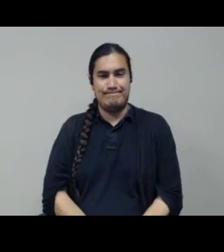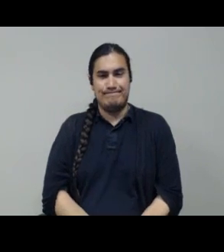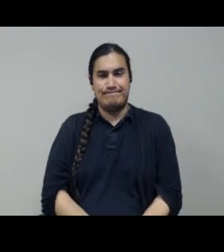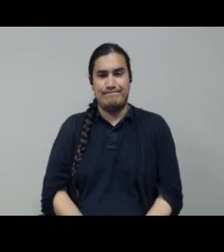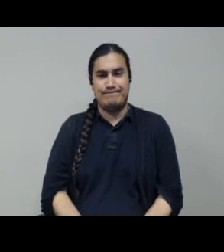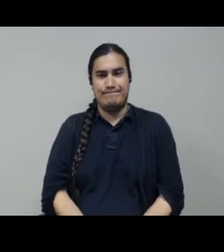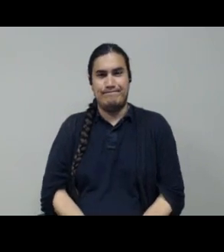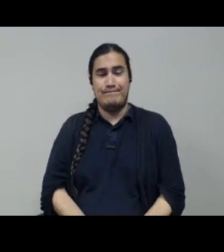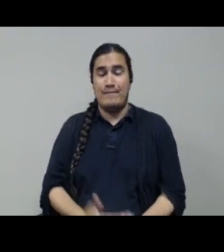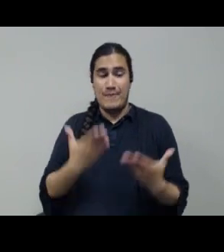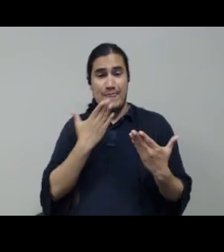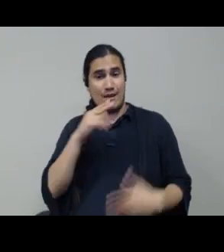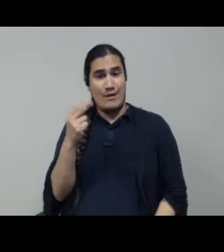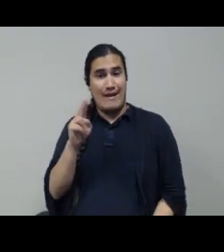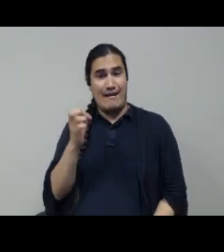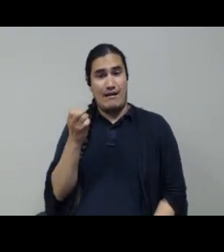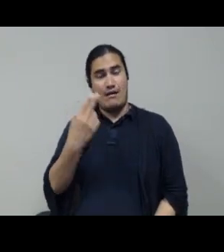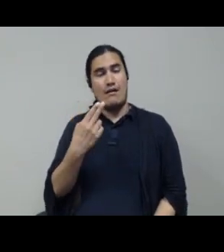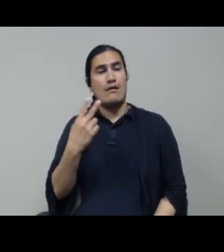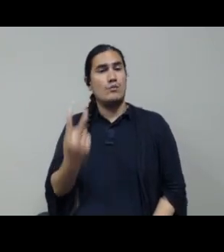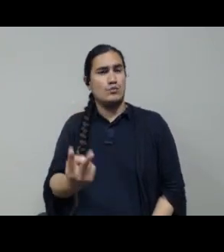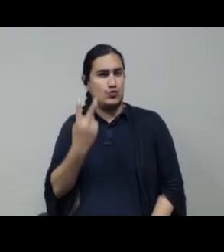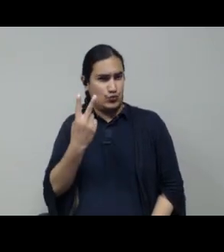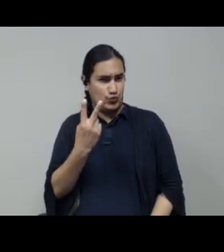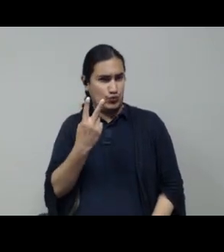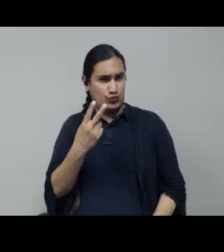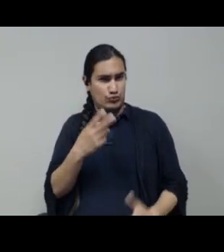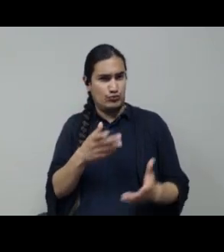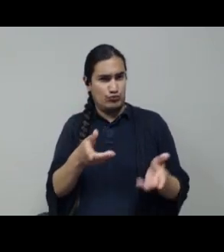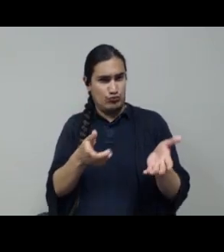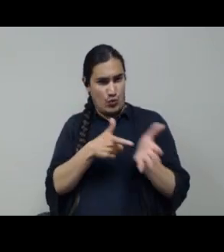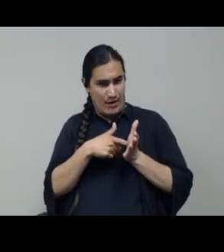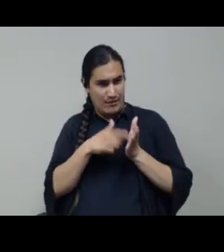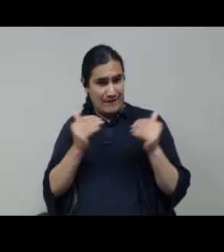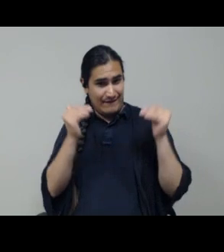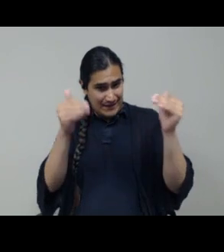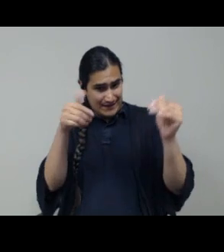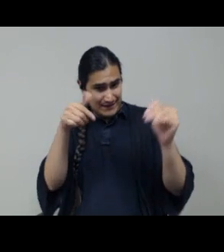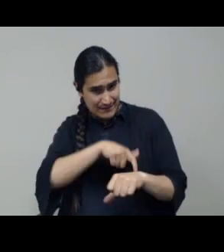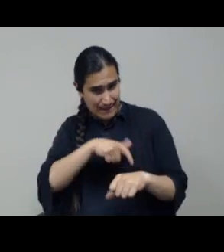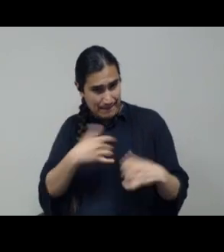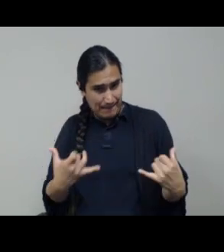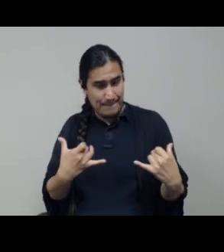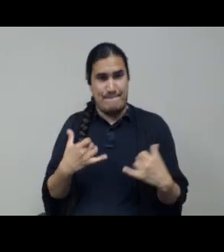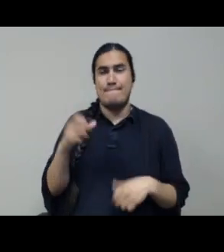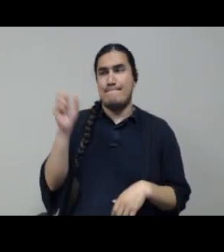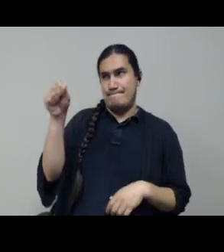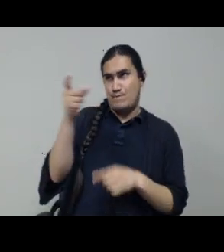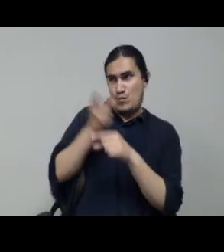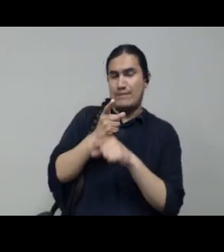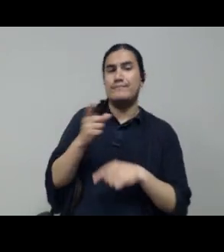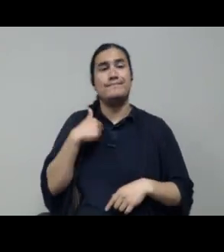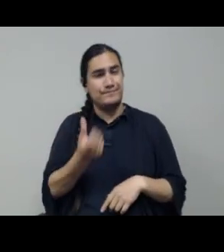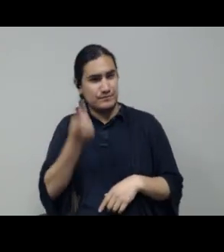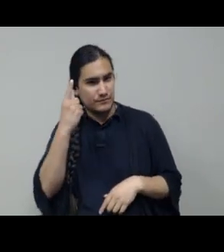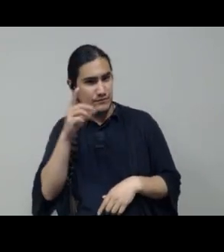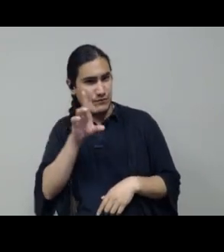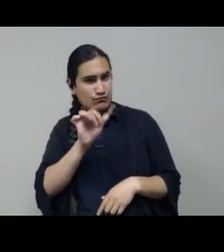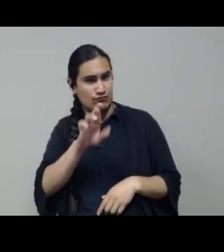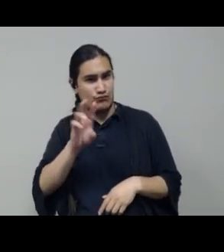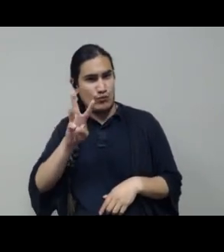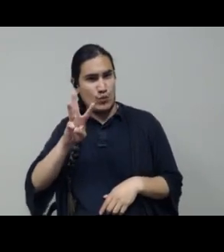Thank you, Hannah. And there were only 2 that required the advance at this time. That's correct. And I understand Dr. Wolf